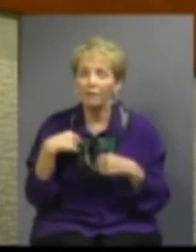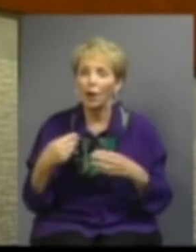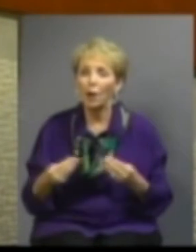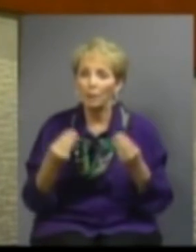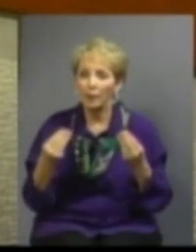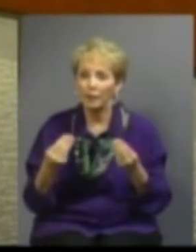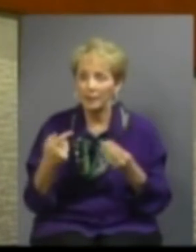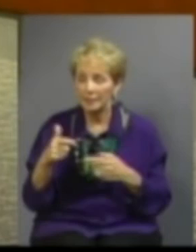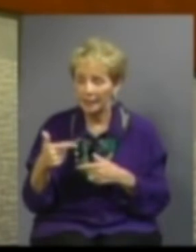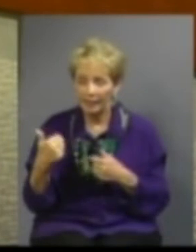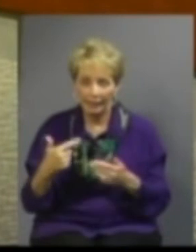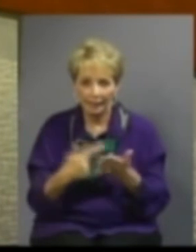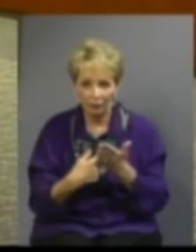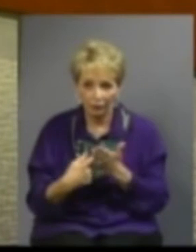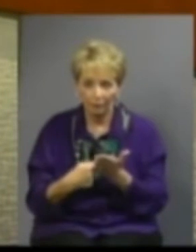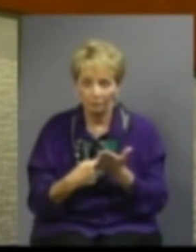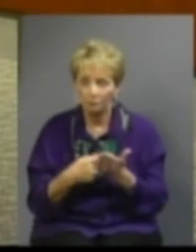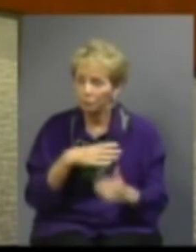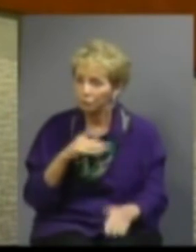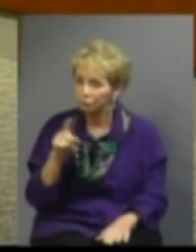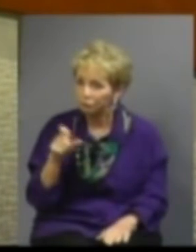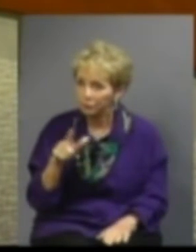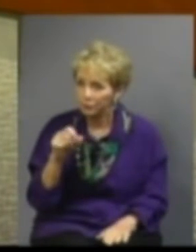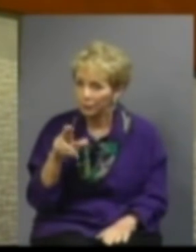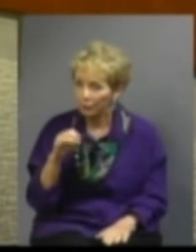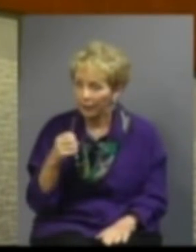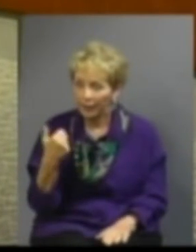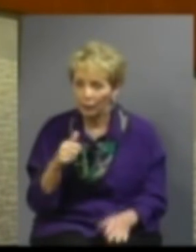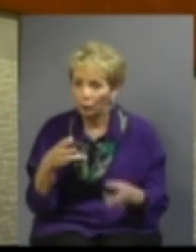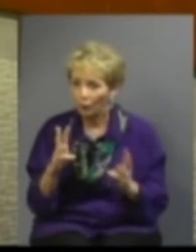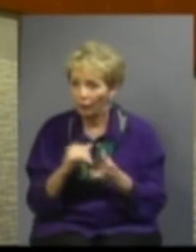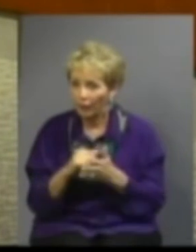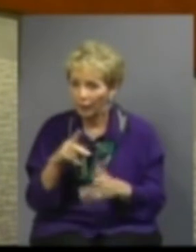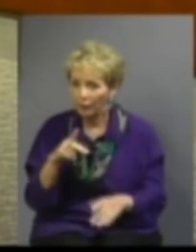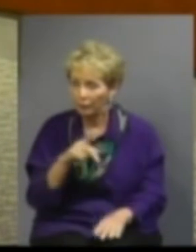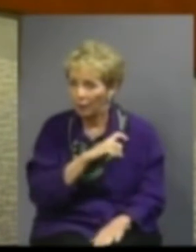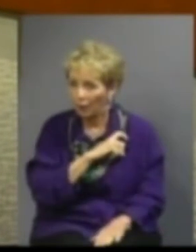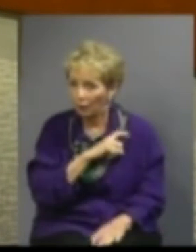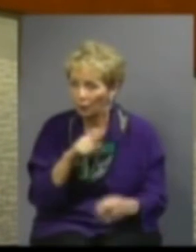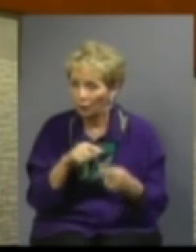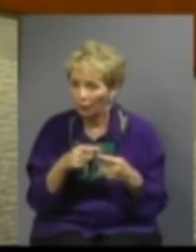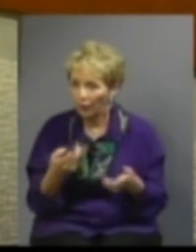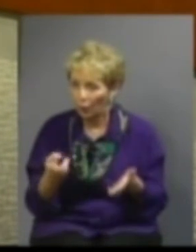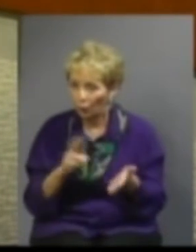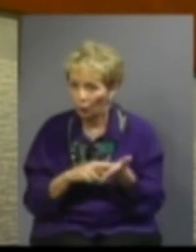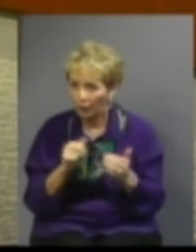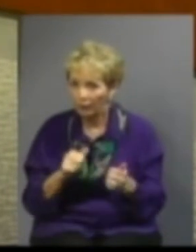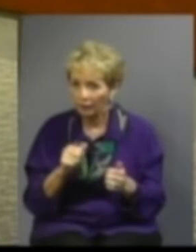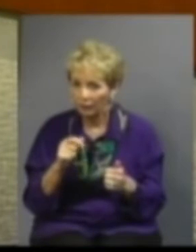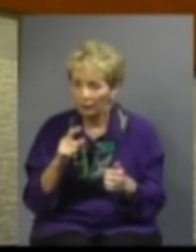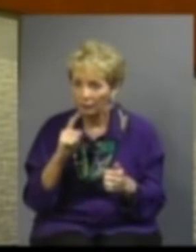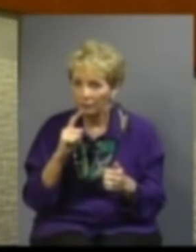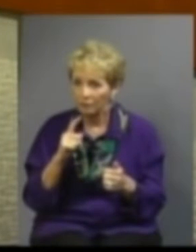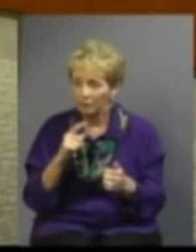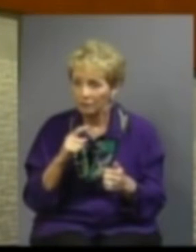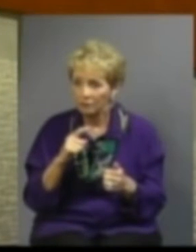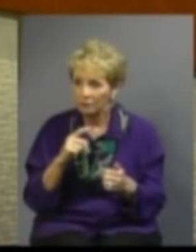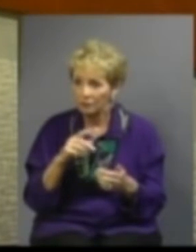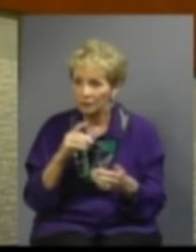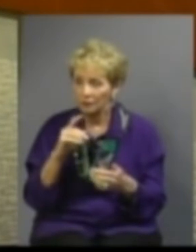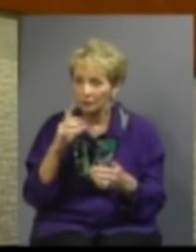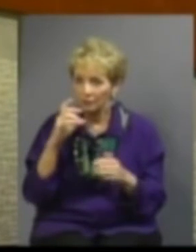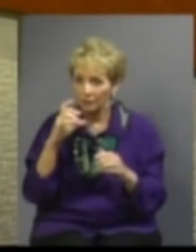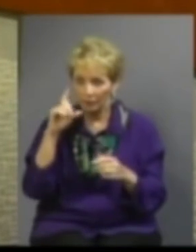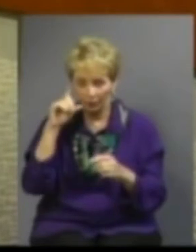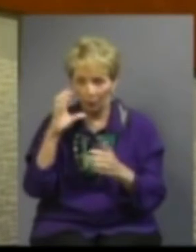We have a second. Any discussion? Question, Louis, is there any way that public safety, when they register, could take a picture of said animal?